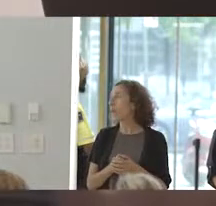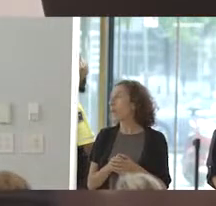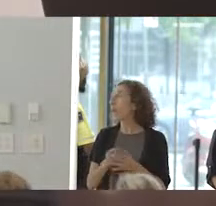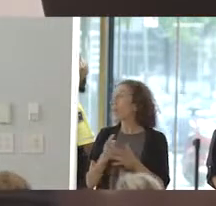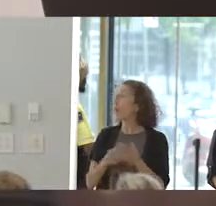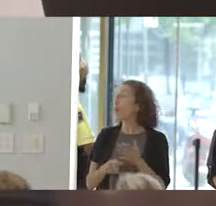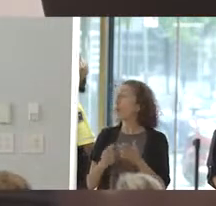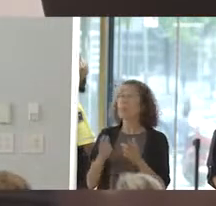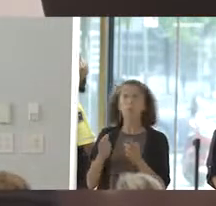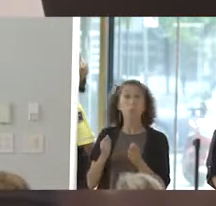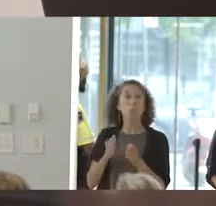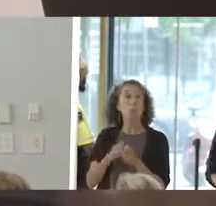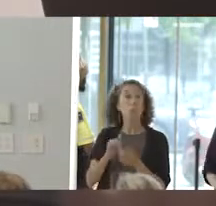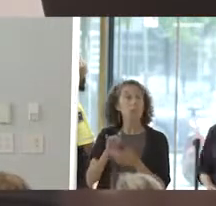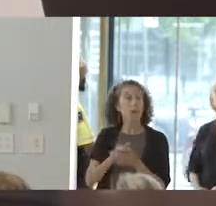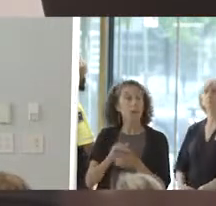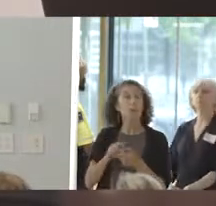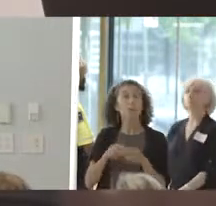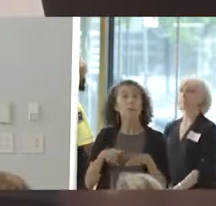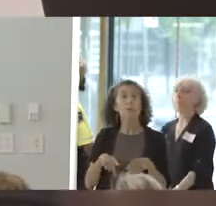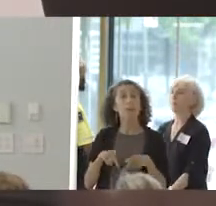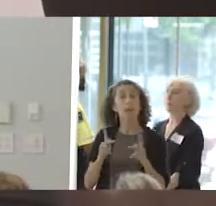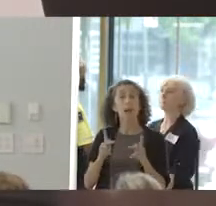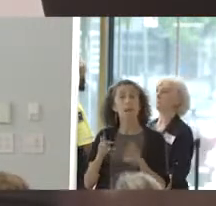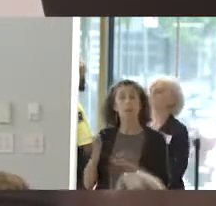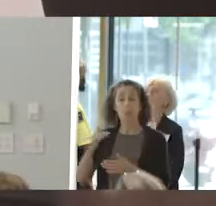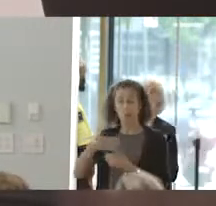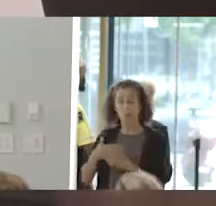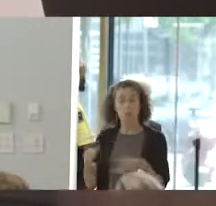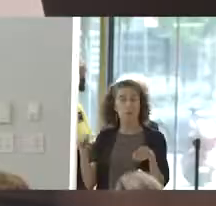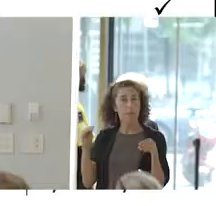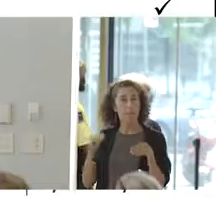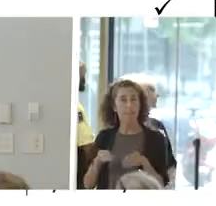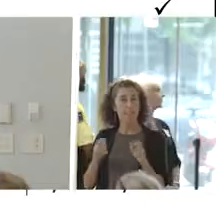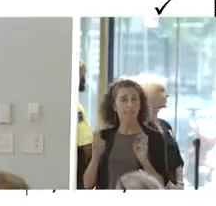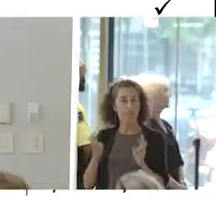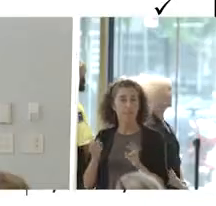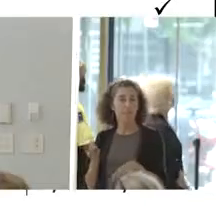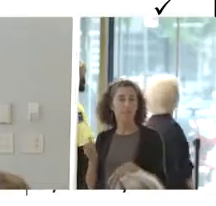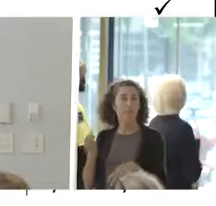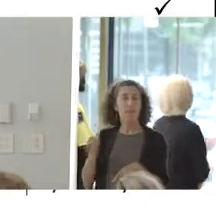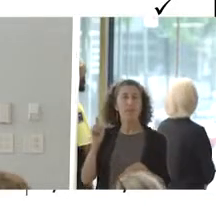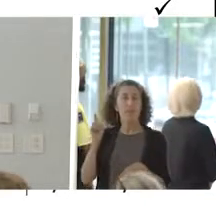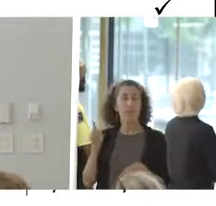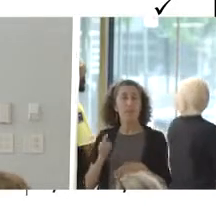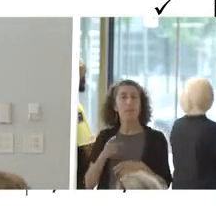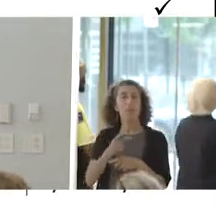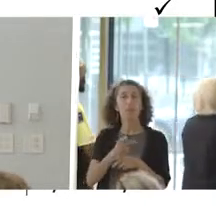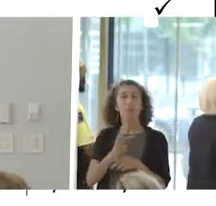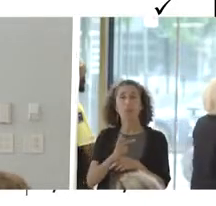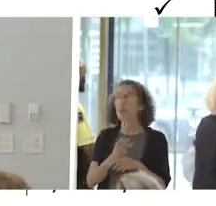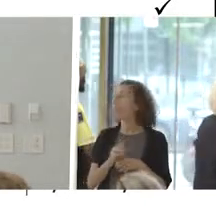package of risk reduction in the form of risk leveling in a way that parties that are most